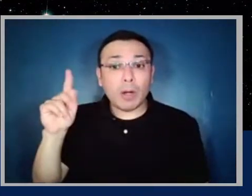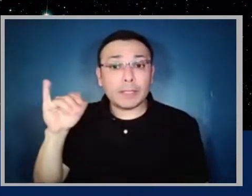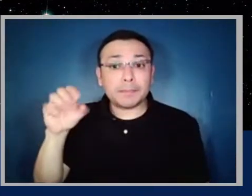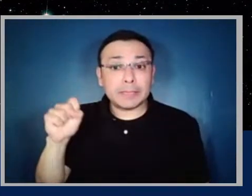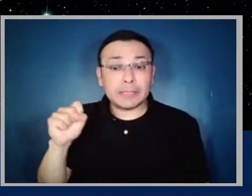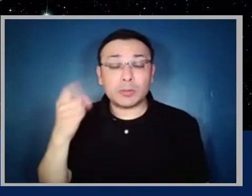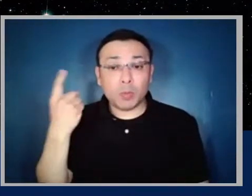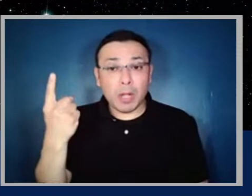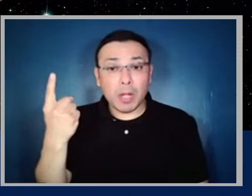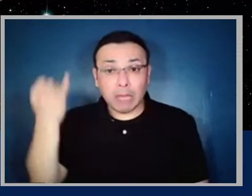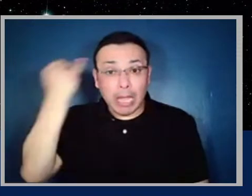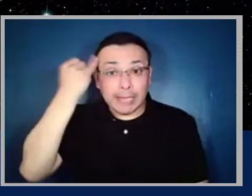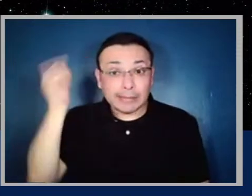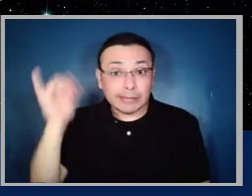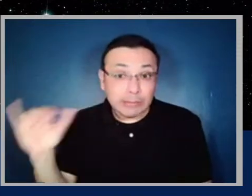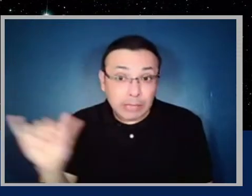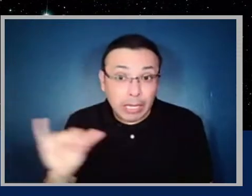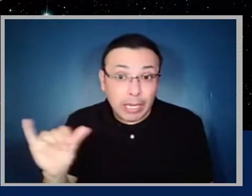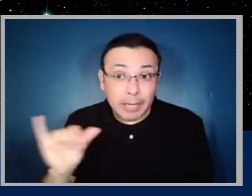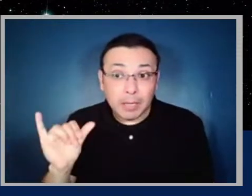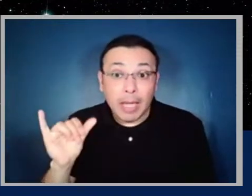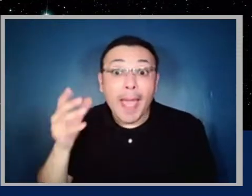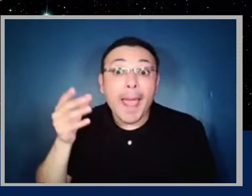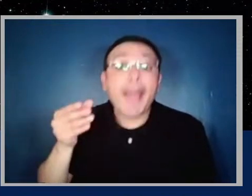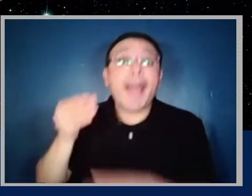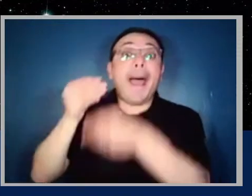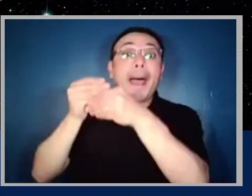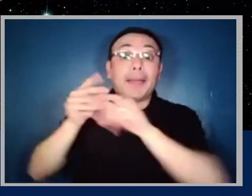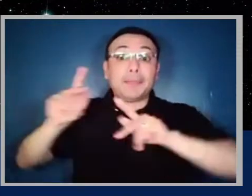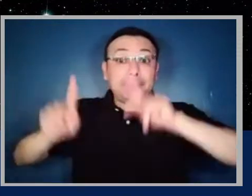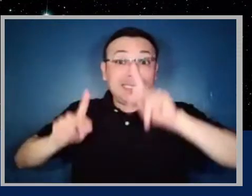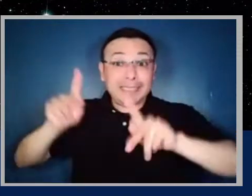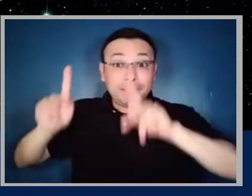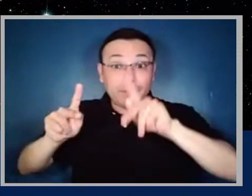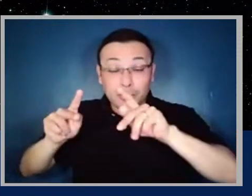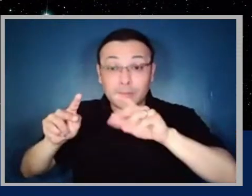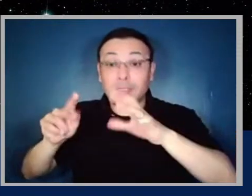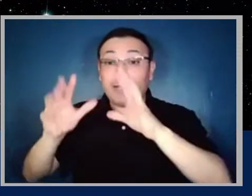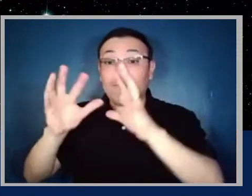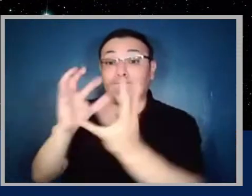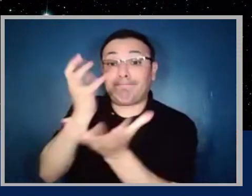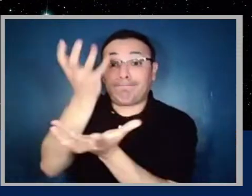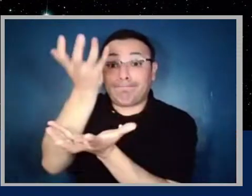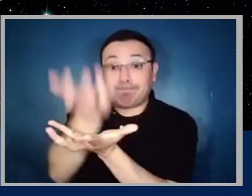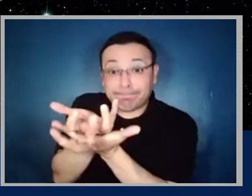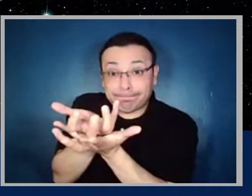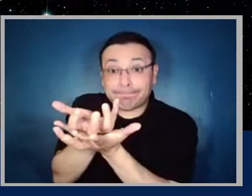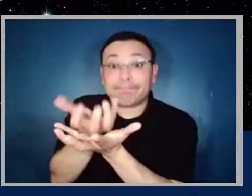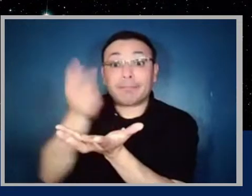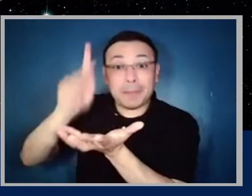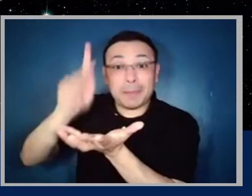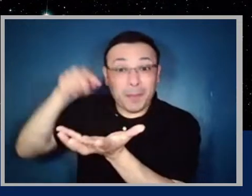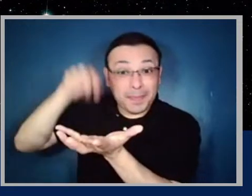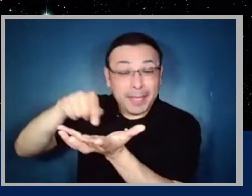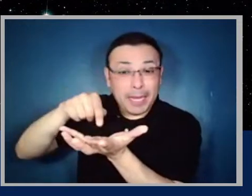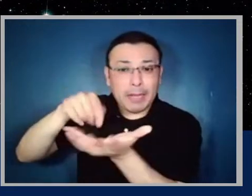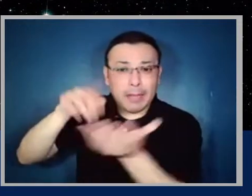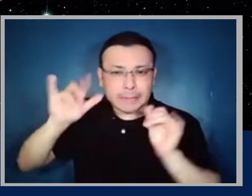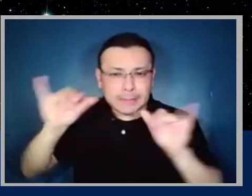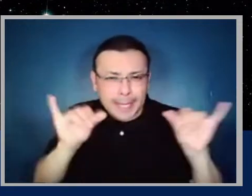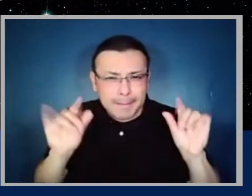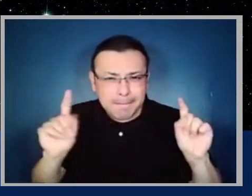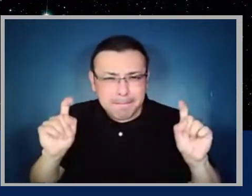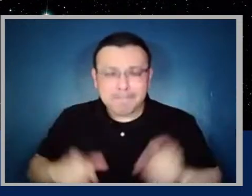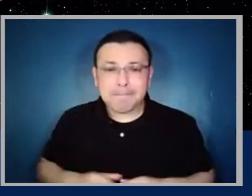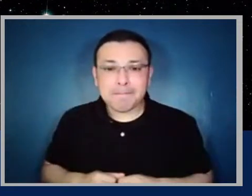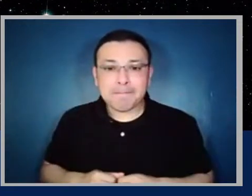plus having people in it that you'll have to go through that simulation of bringing them off and everything like that? So it's a little bit